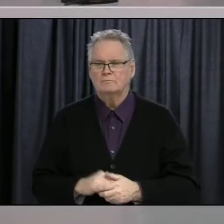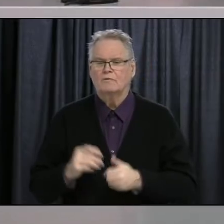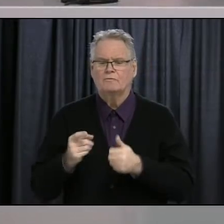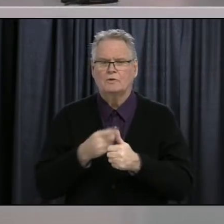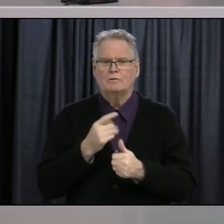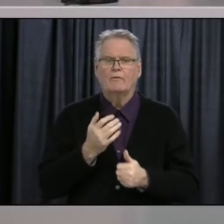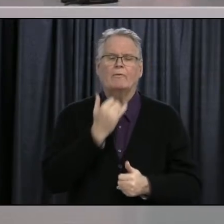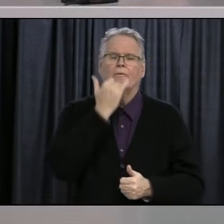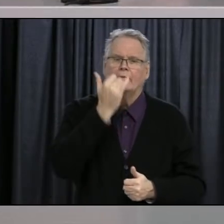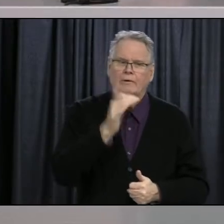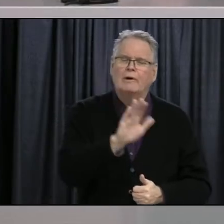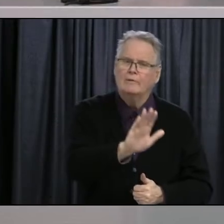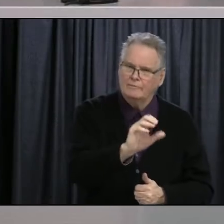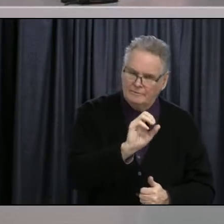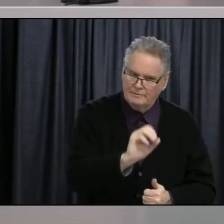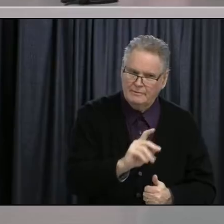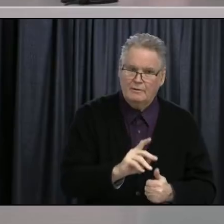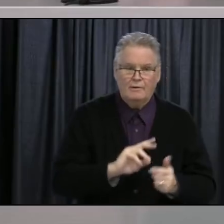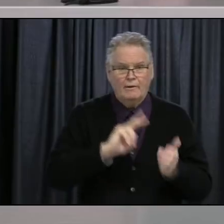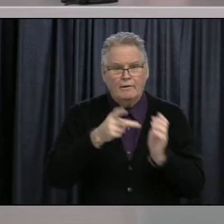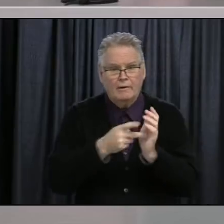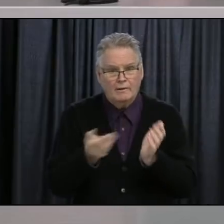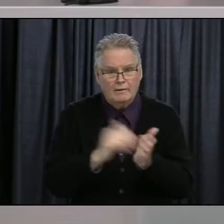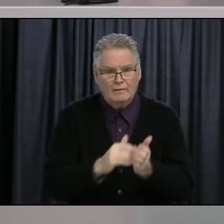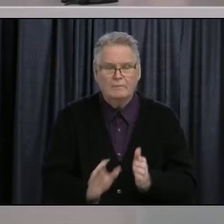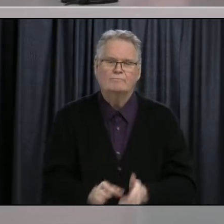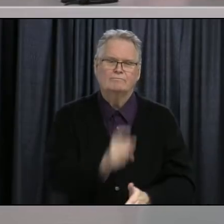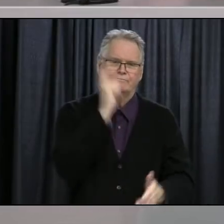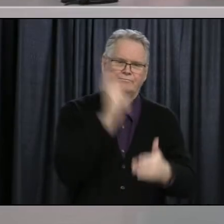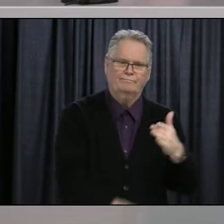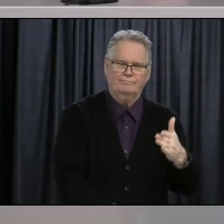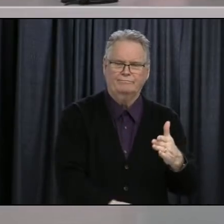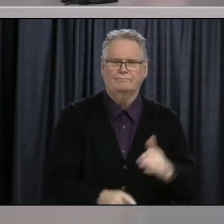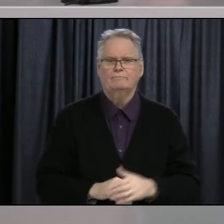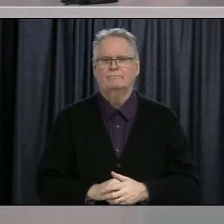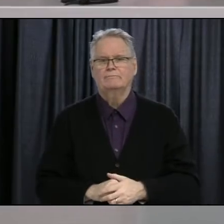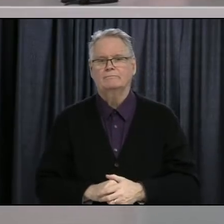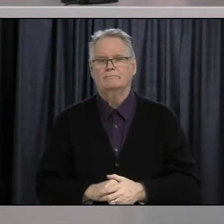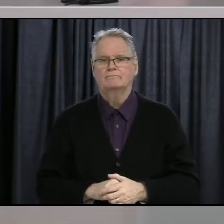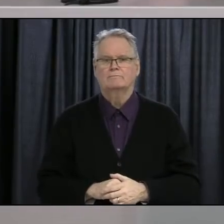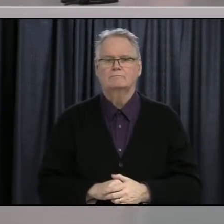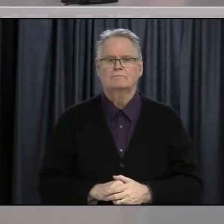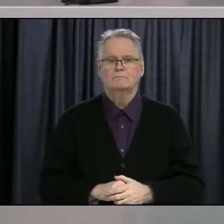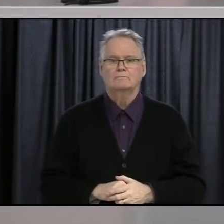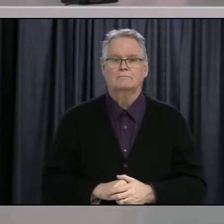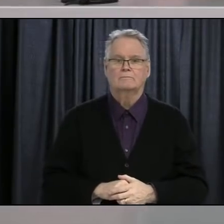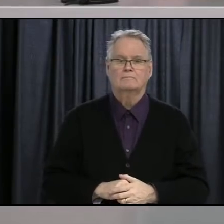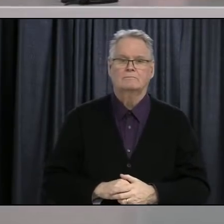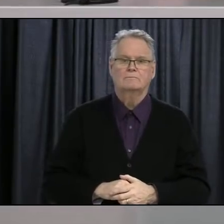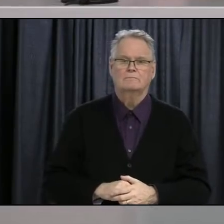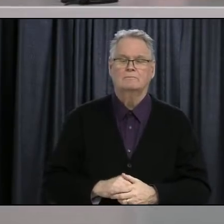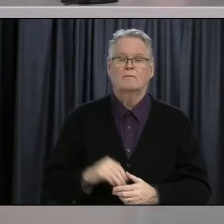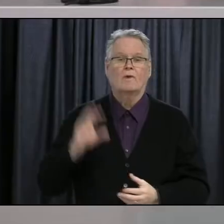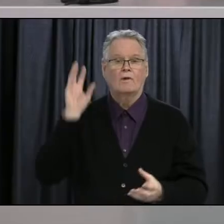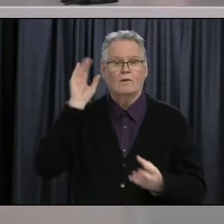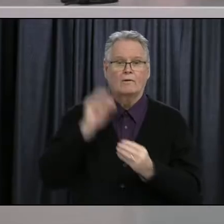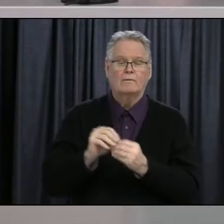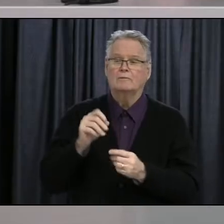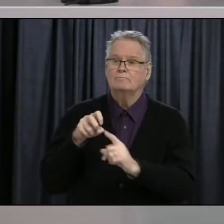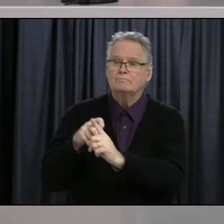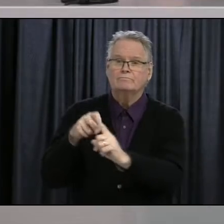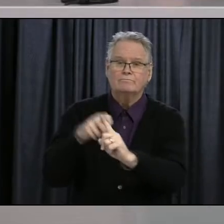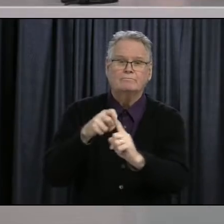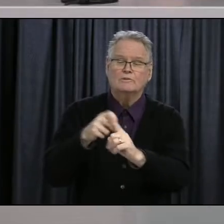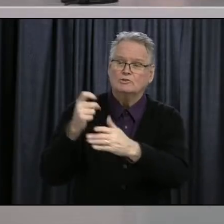Okay, would you be able to say, and perhaps it's just not in your world, would you be able to say what those charges would be